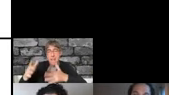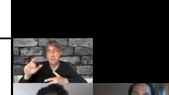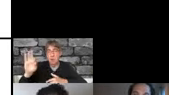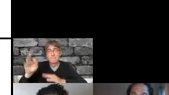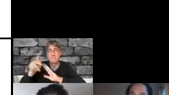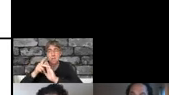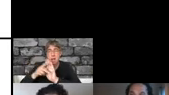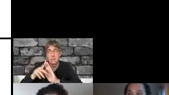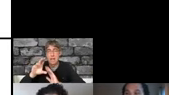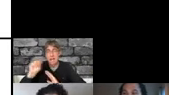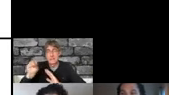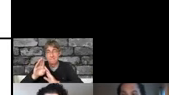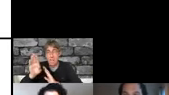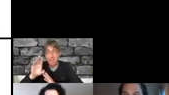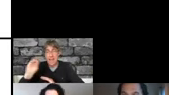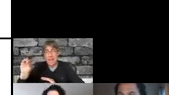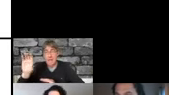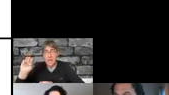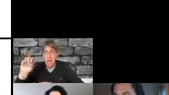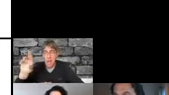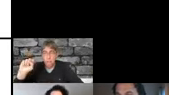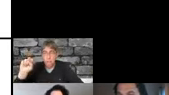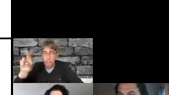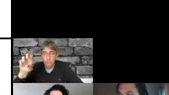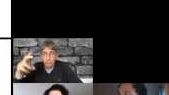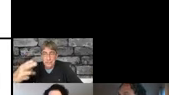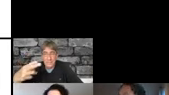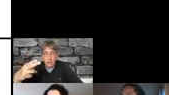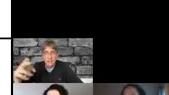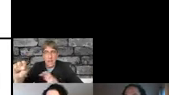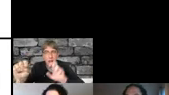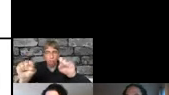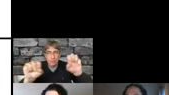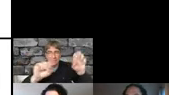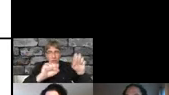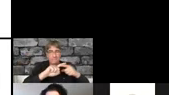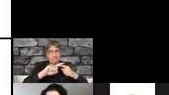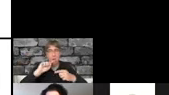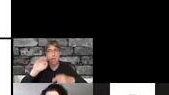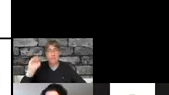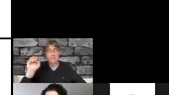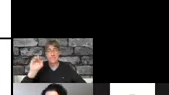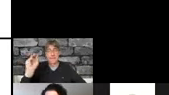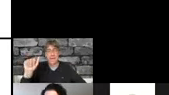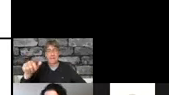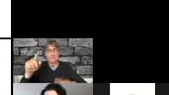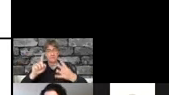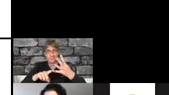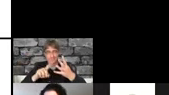and outreach for the MBTA. Thank you for having me. And most importantly, maybe, Dave Perry.